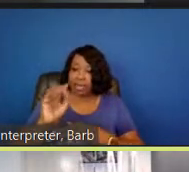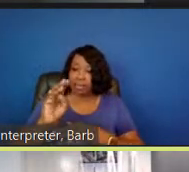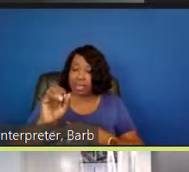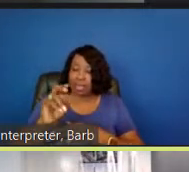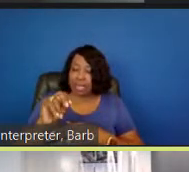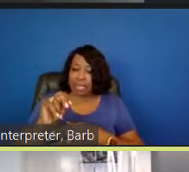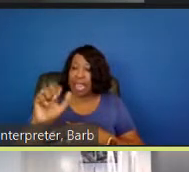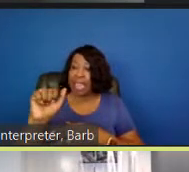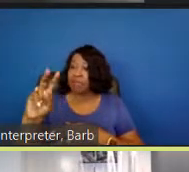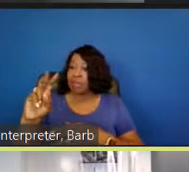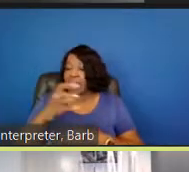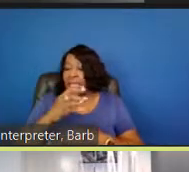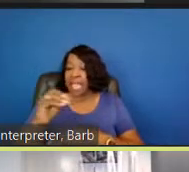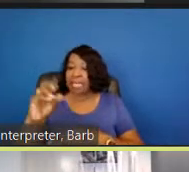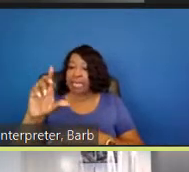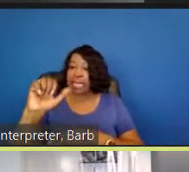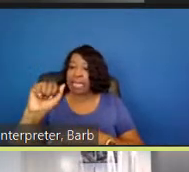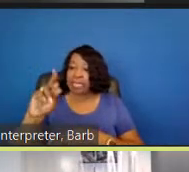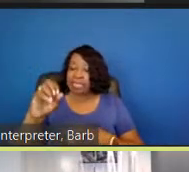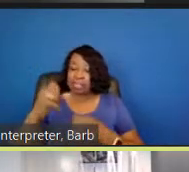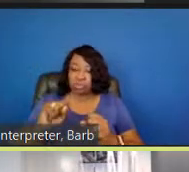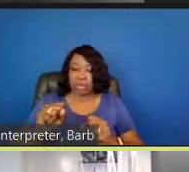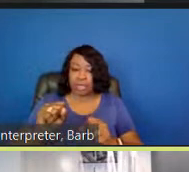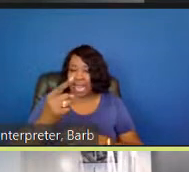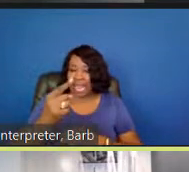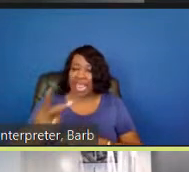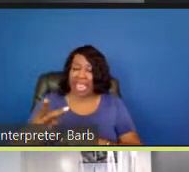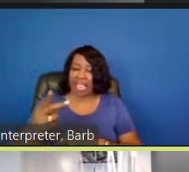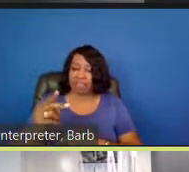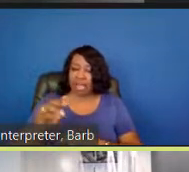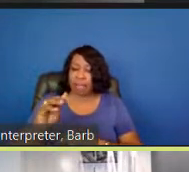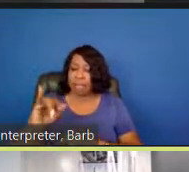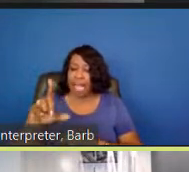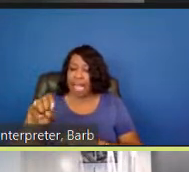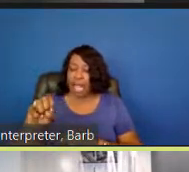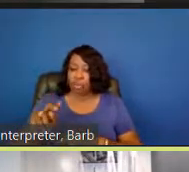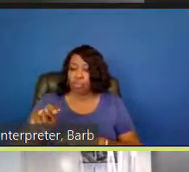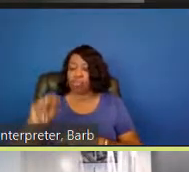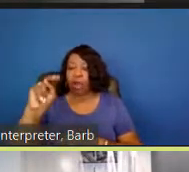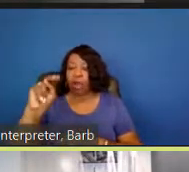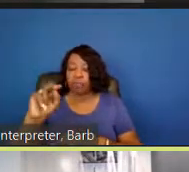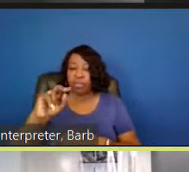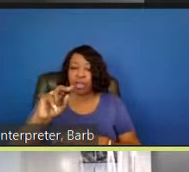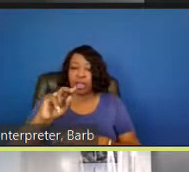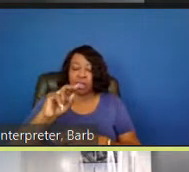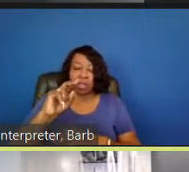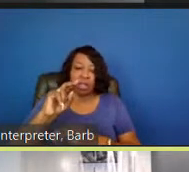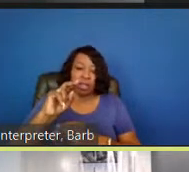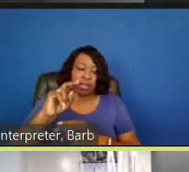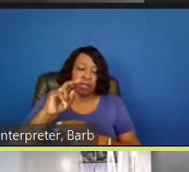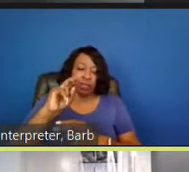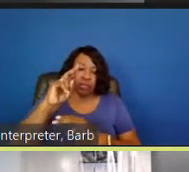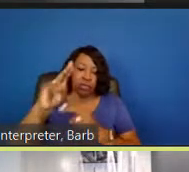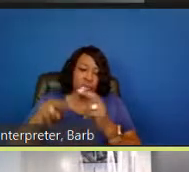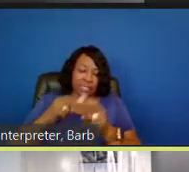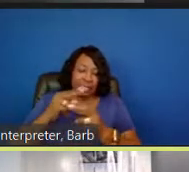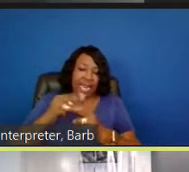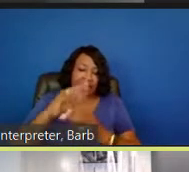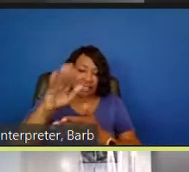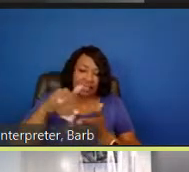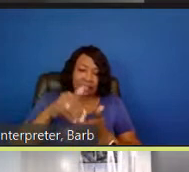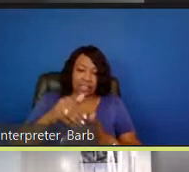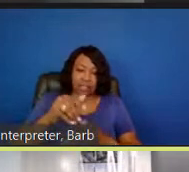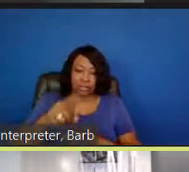Lake Street, about a half a mile north of the United Center. Next slide, please.